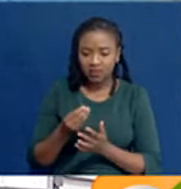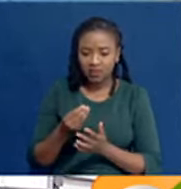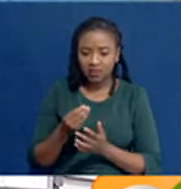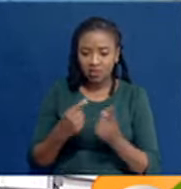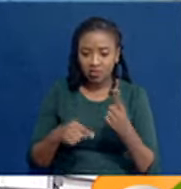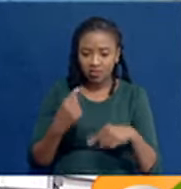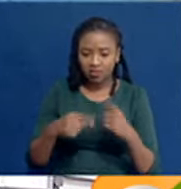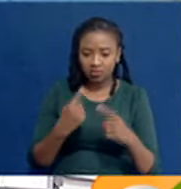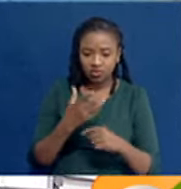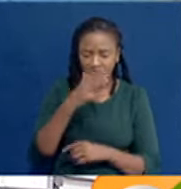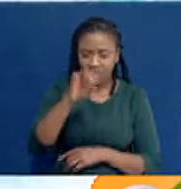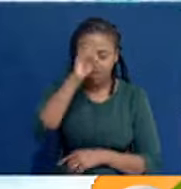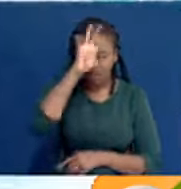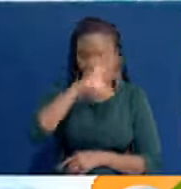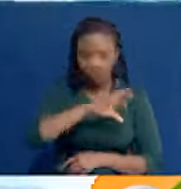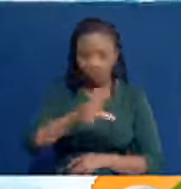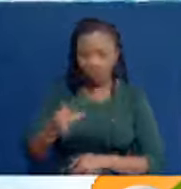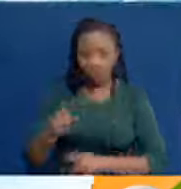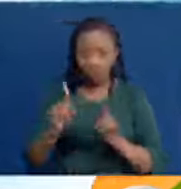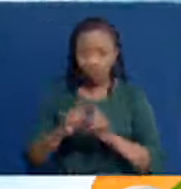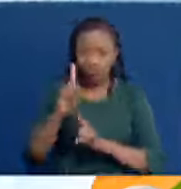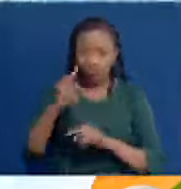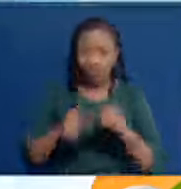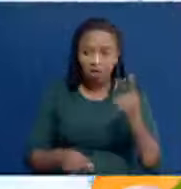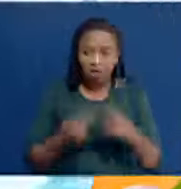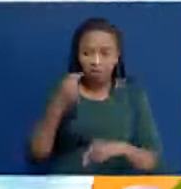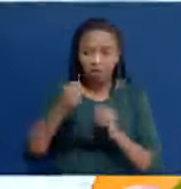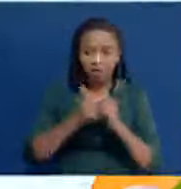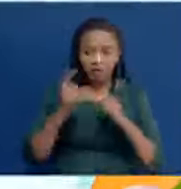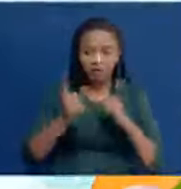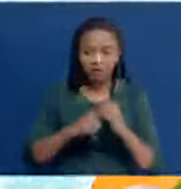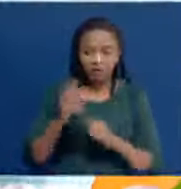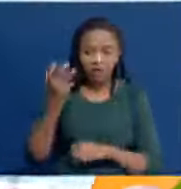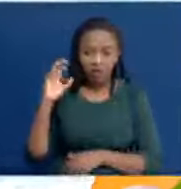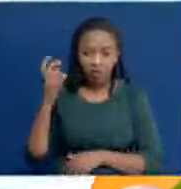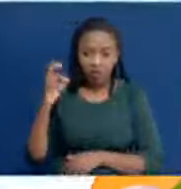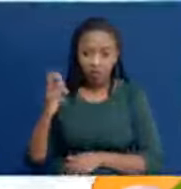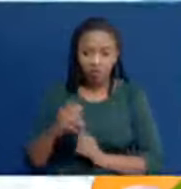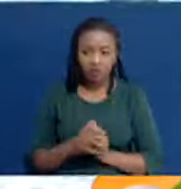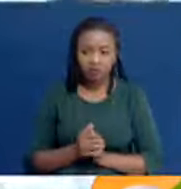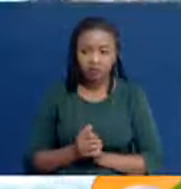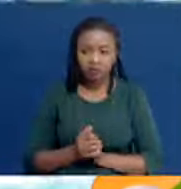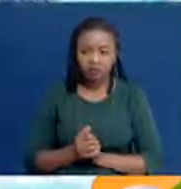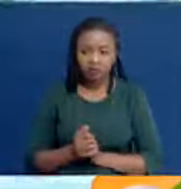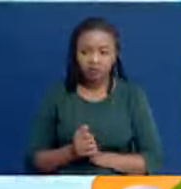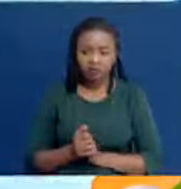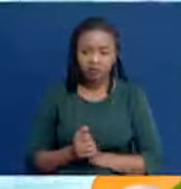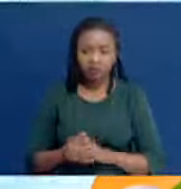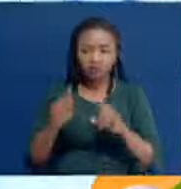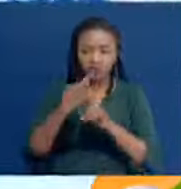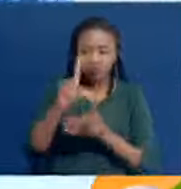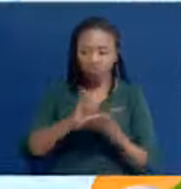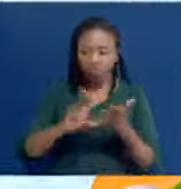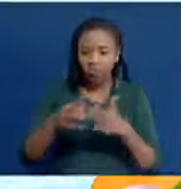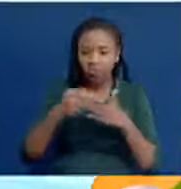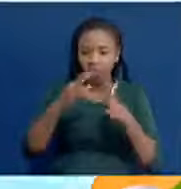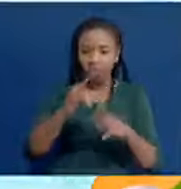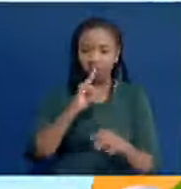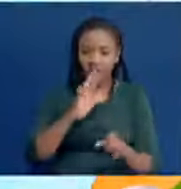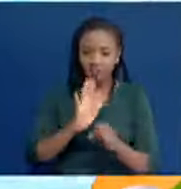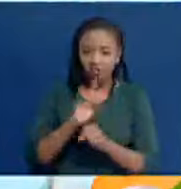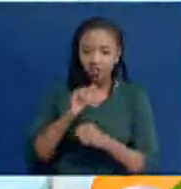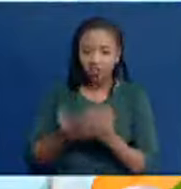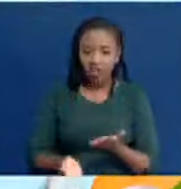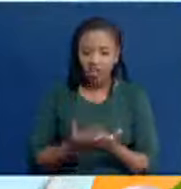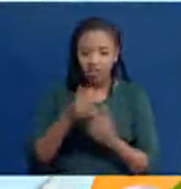Marlins won the men's category with 16 gold medals, while Porterhouse School scooped the ladies' category. Local leaders promised to help grow the